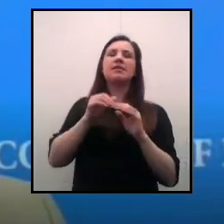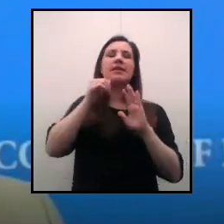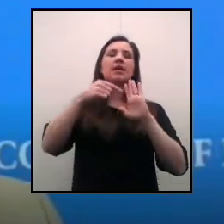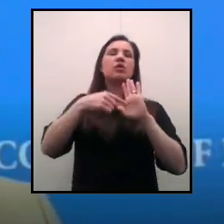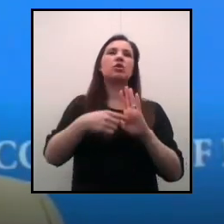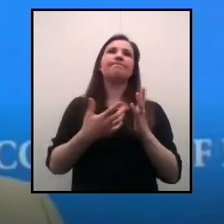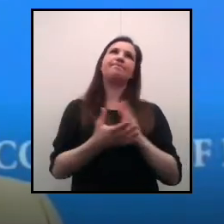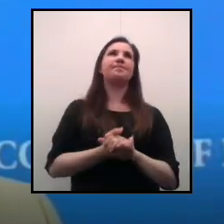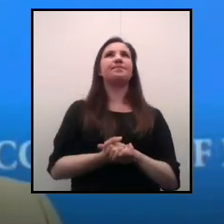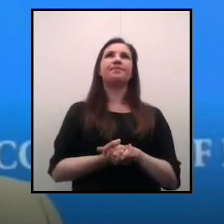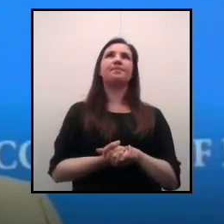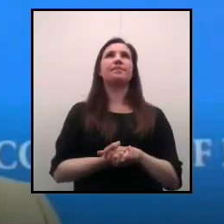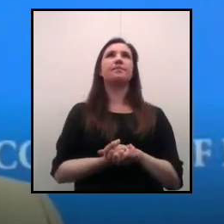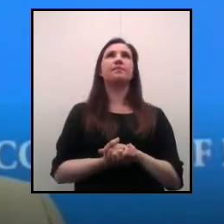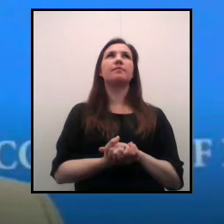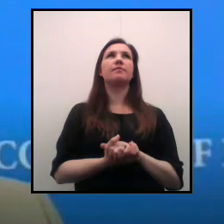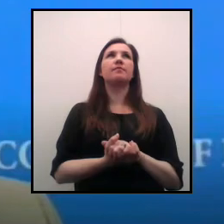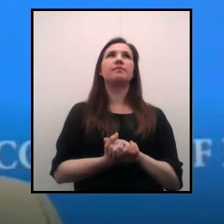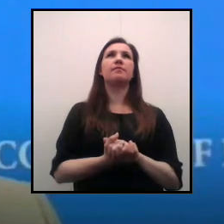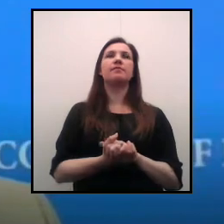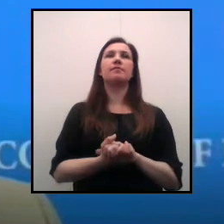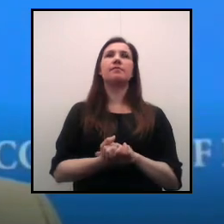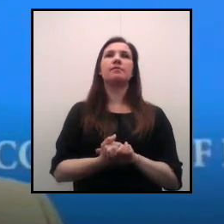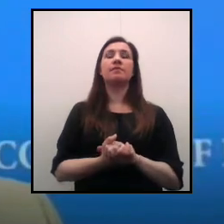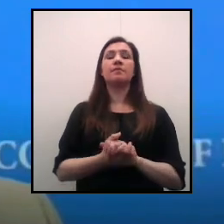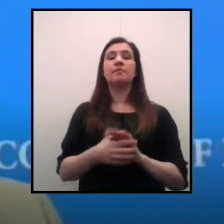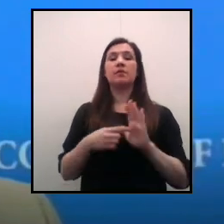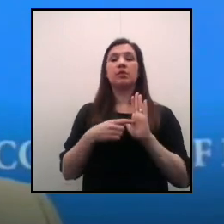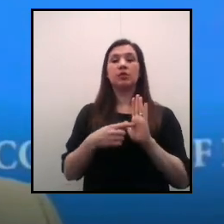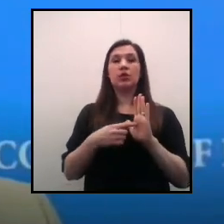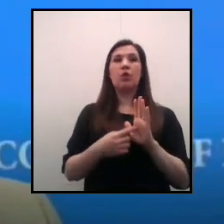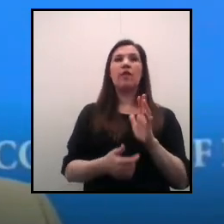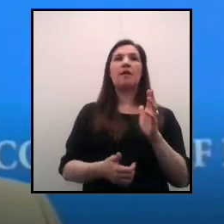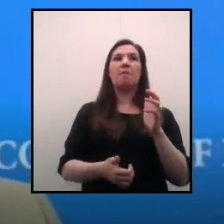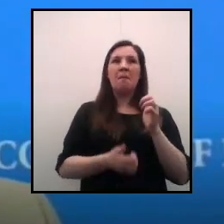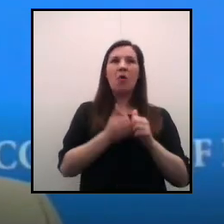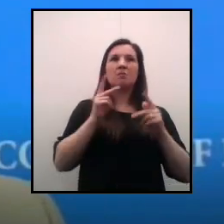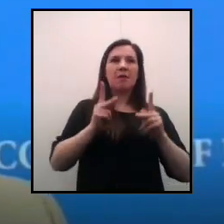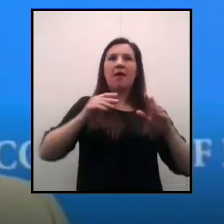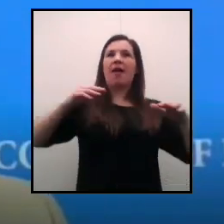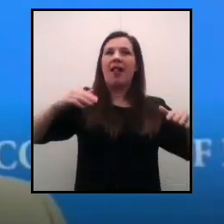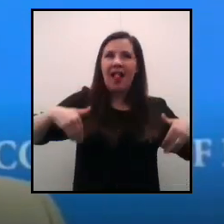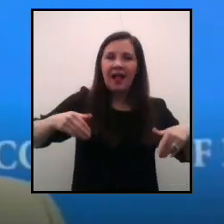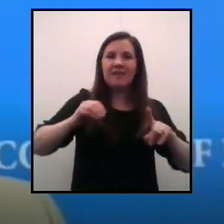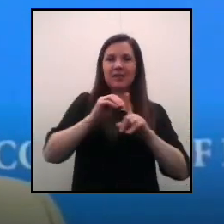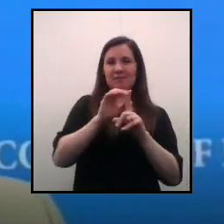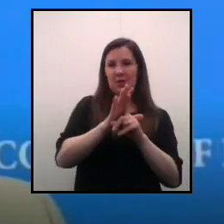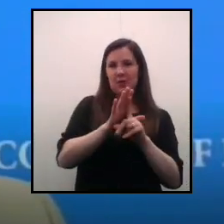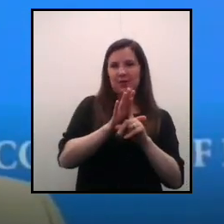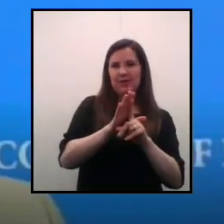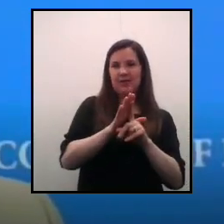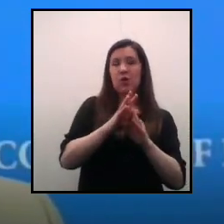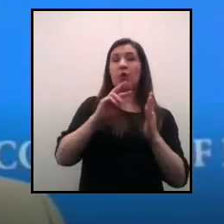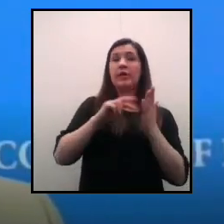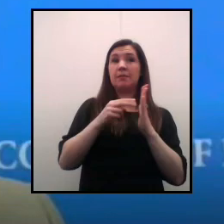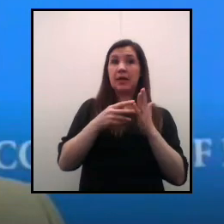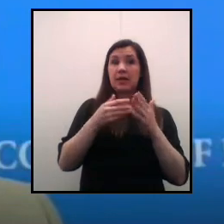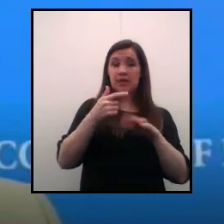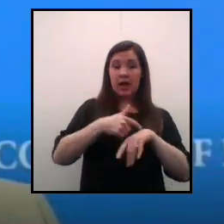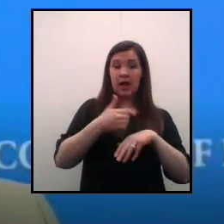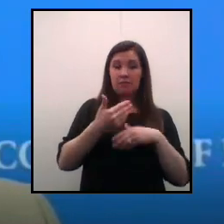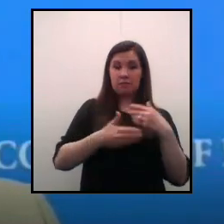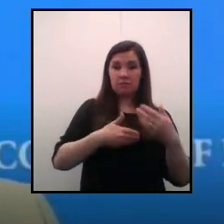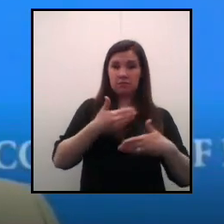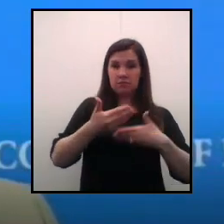show. It's probably, I should say, it's going to show that the vast majority of people in Erie County have not been exposed. And that means over time, there's still going to be